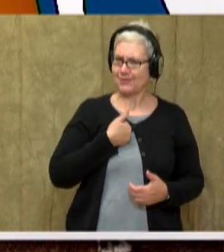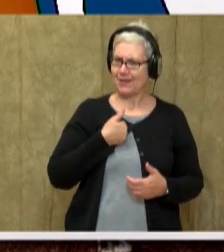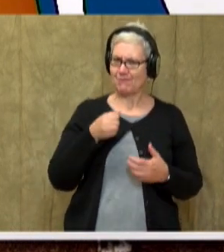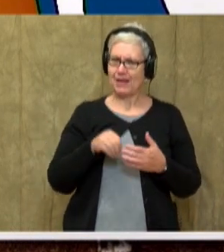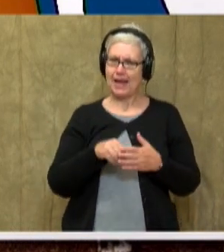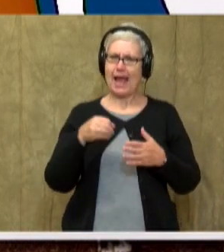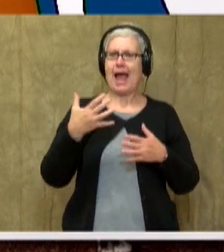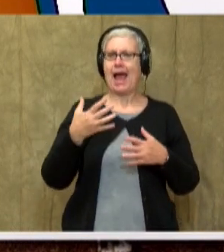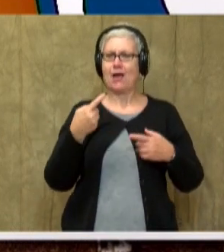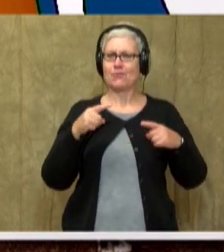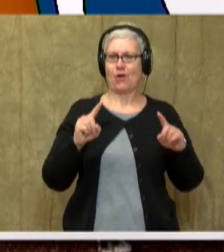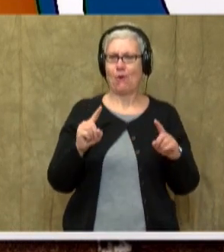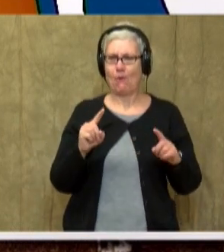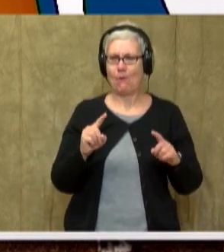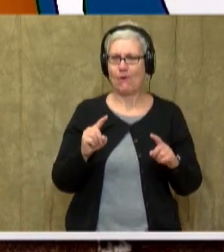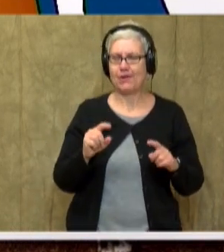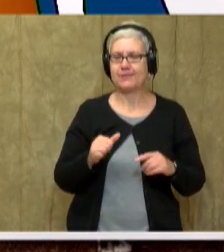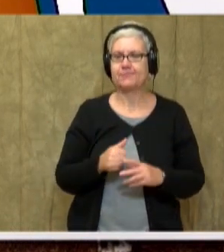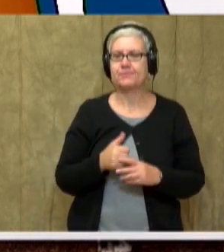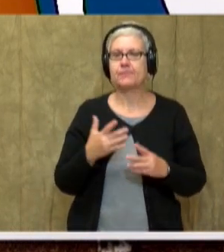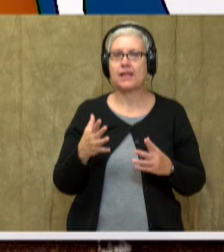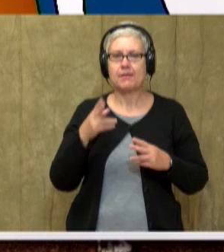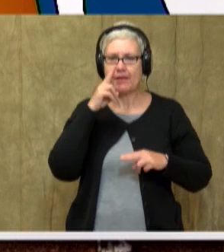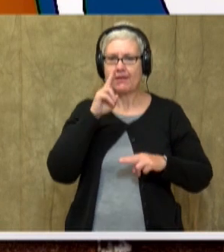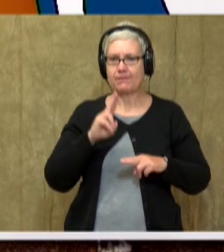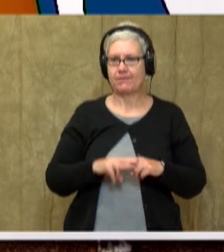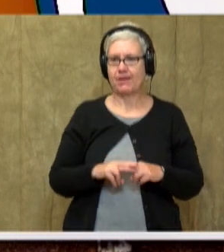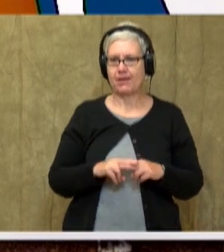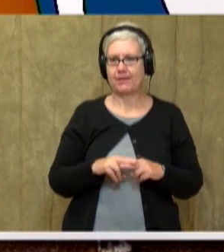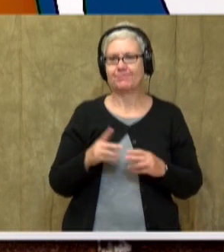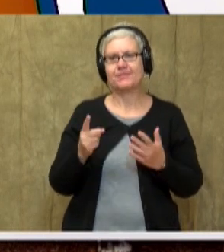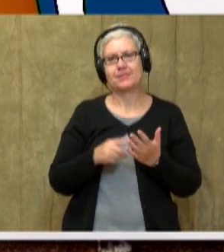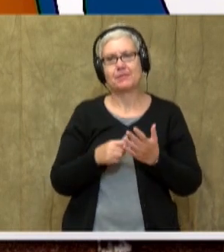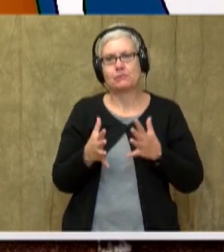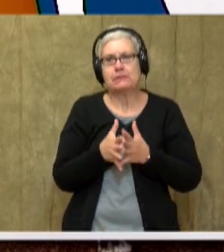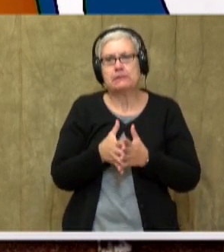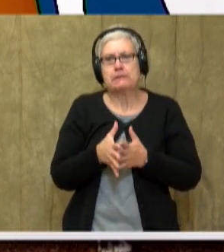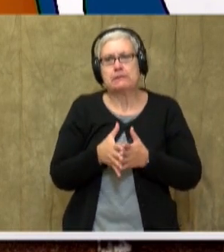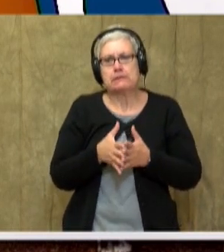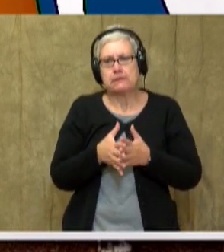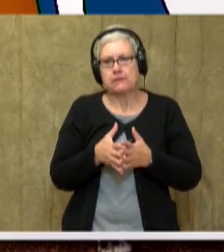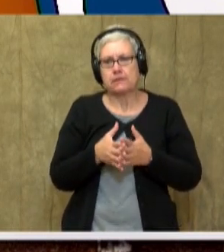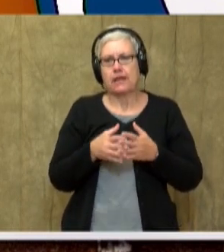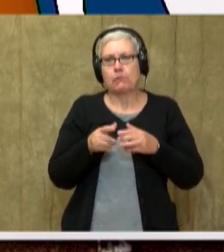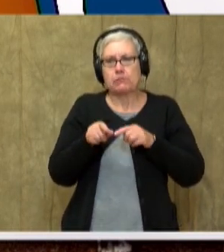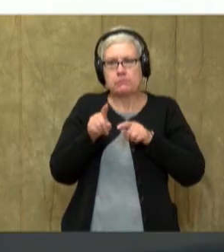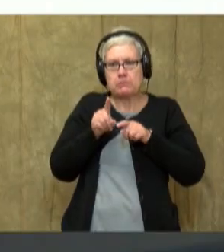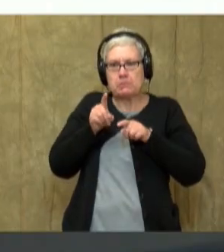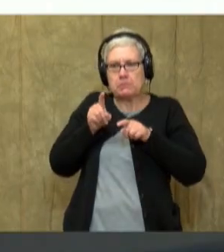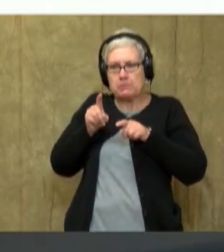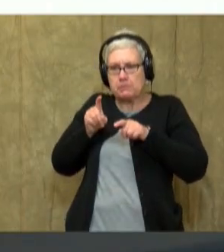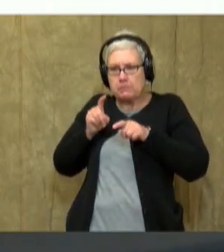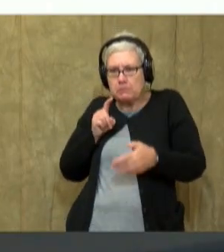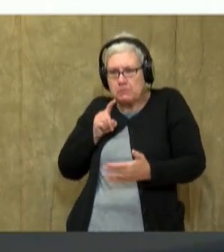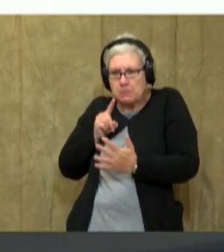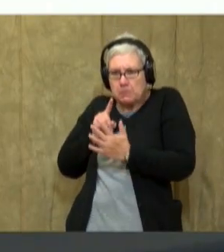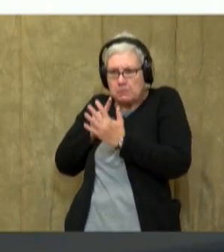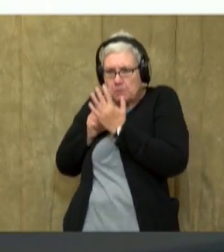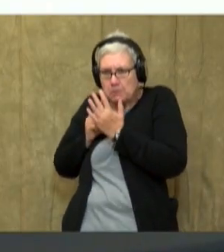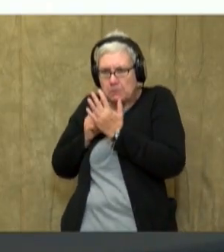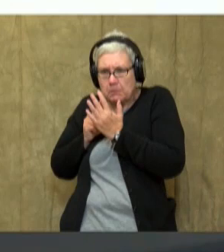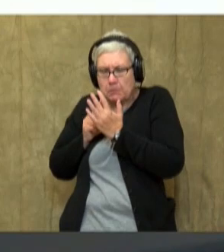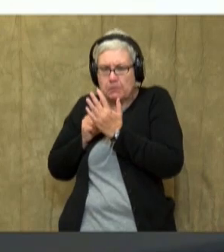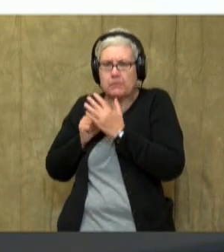and be, you know, fun and enjoy it. I think sometimes we get so anxious that what we do is we kind of hide back and put up walls and protect